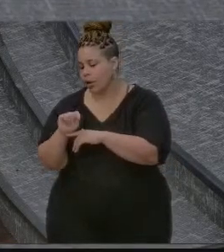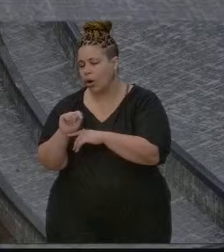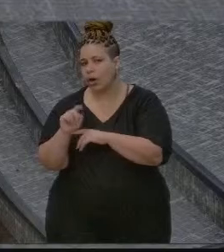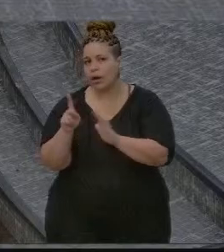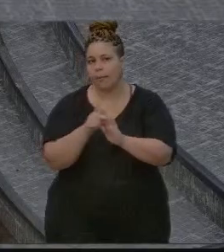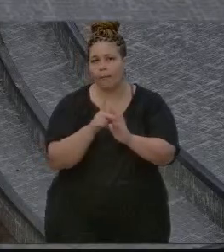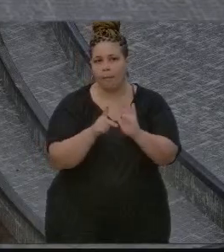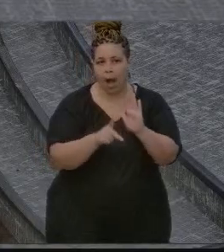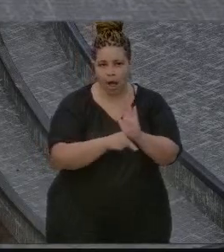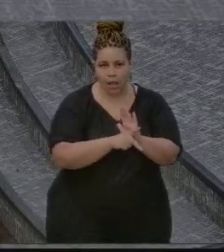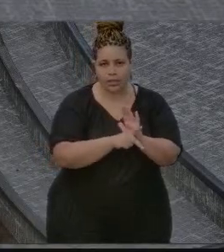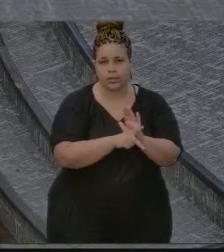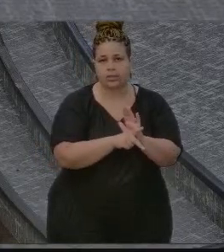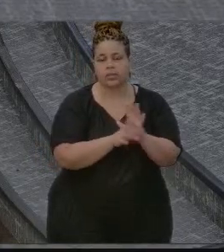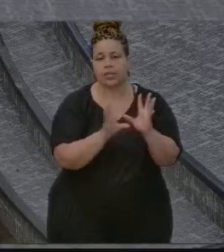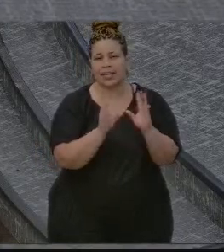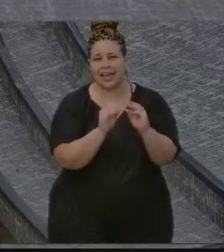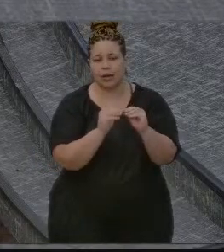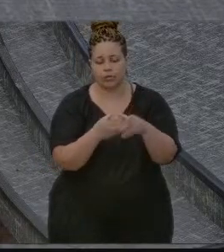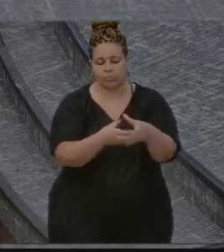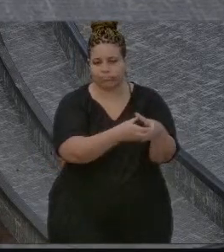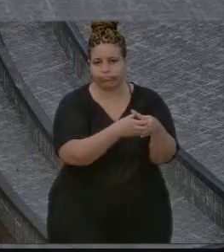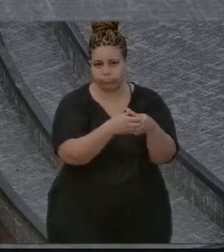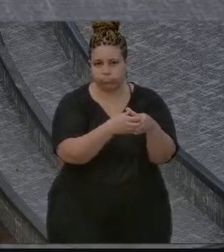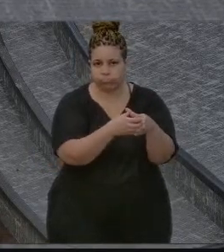Council meeting minutes and reports.